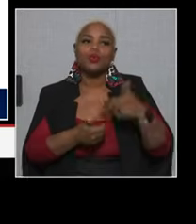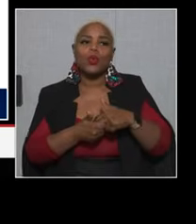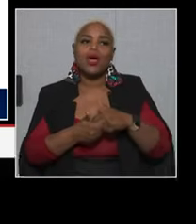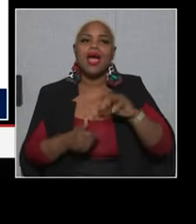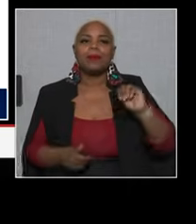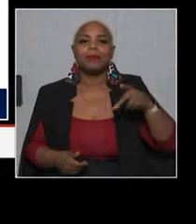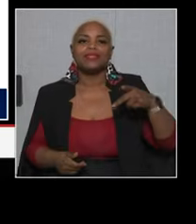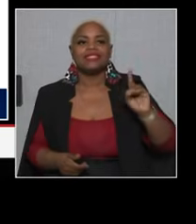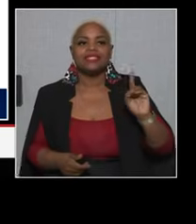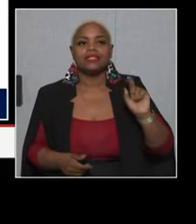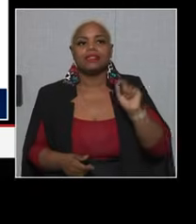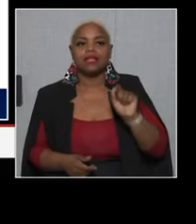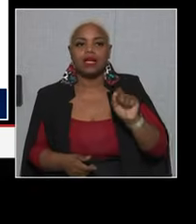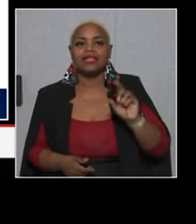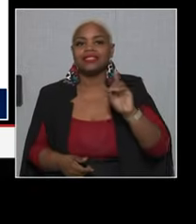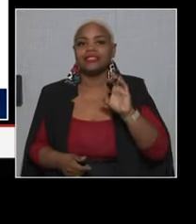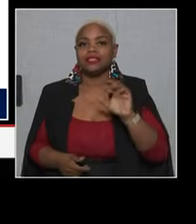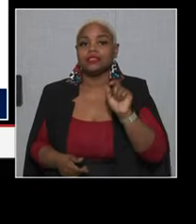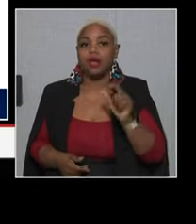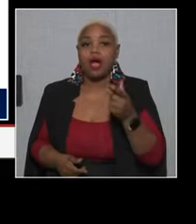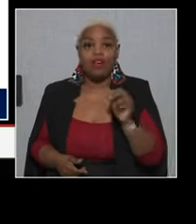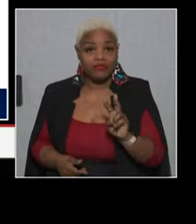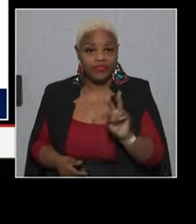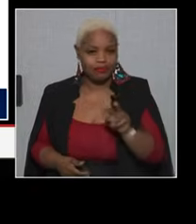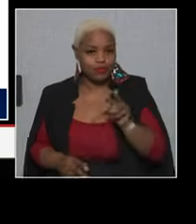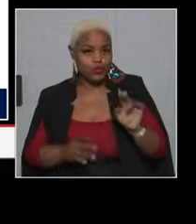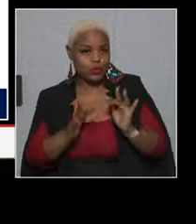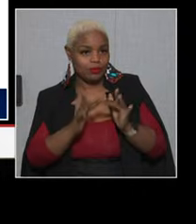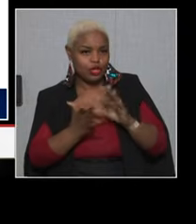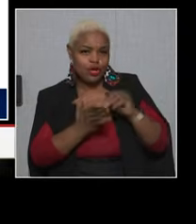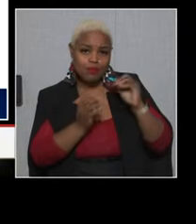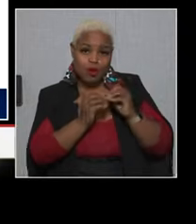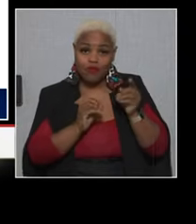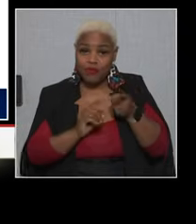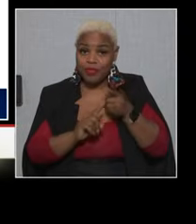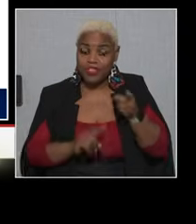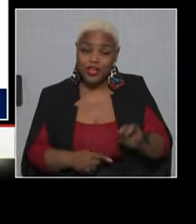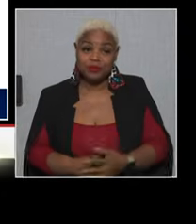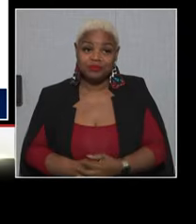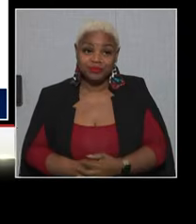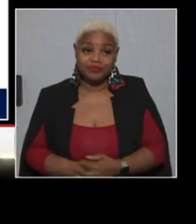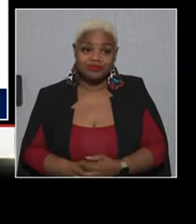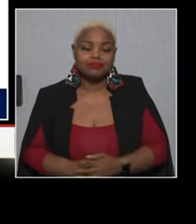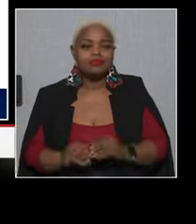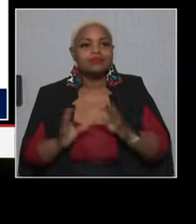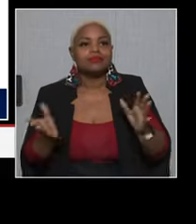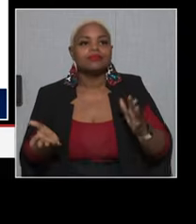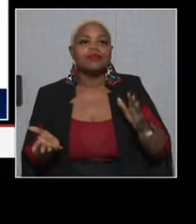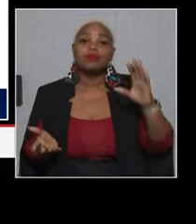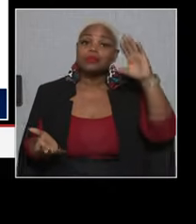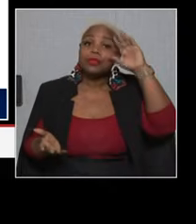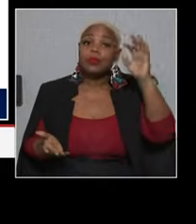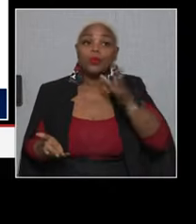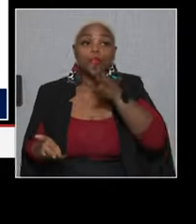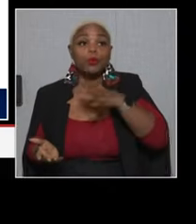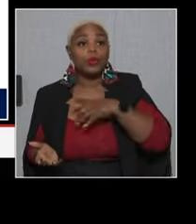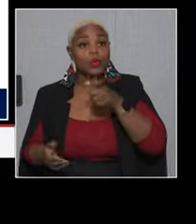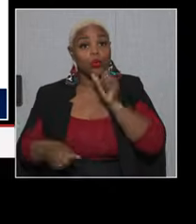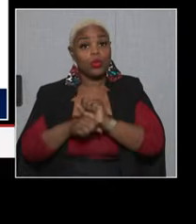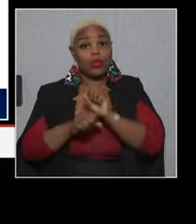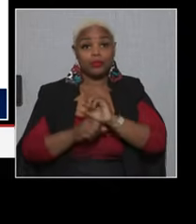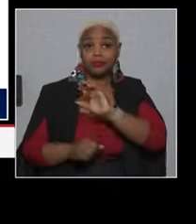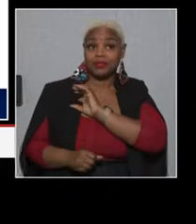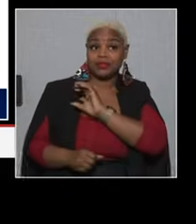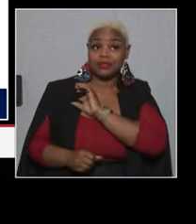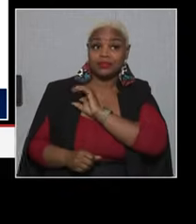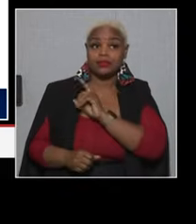joinmpd.dc.gov to learn more. The men and women of the Metropolitan Police Department are owed a great deal of gratitude from all of us. And